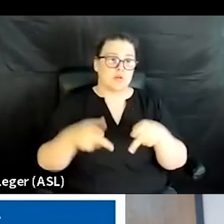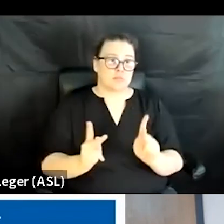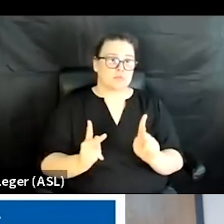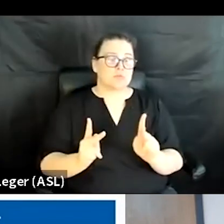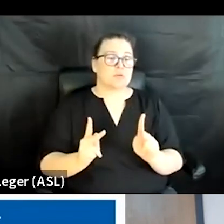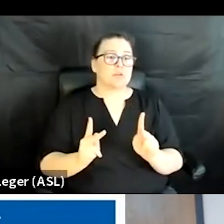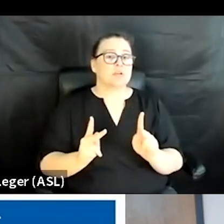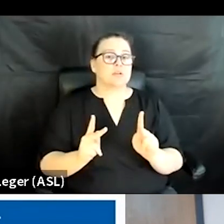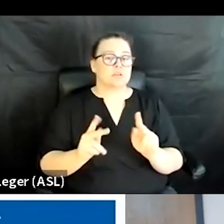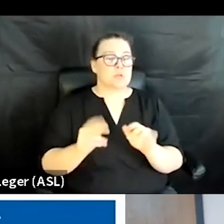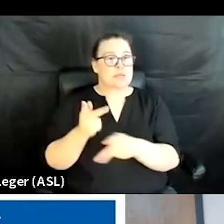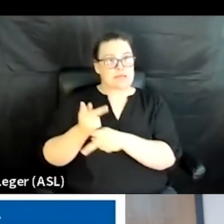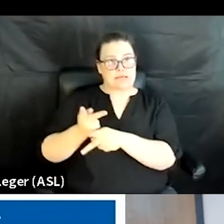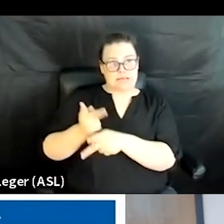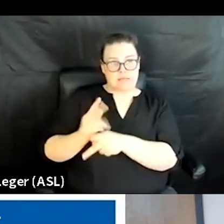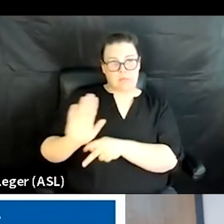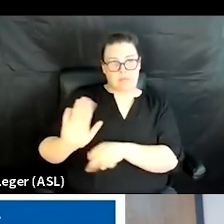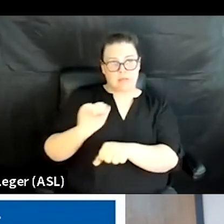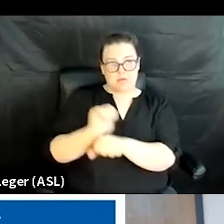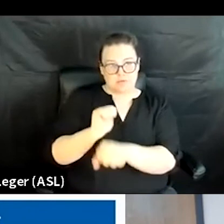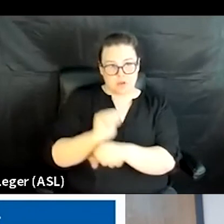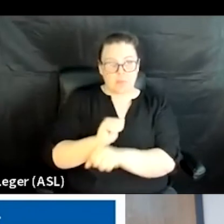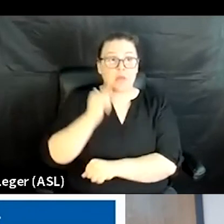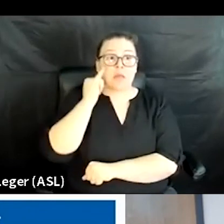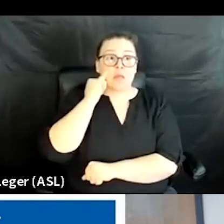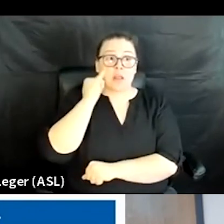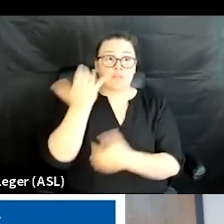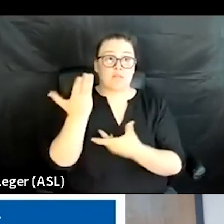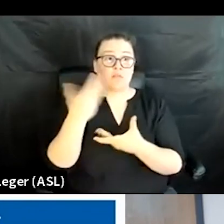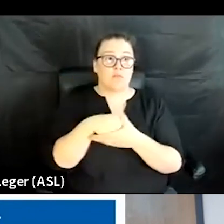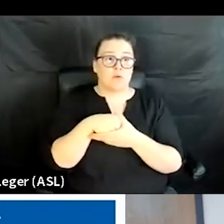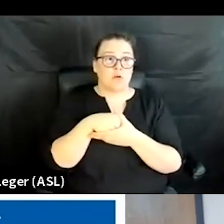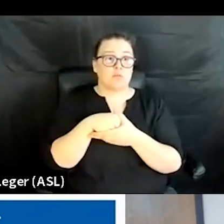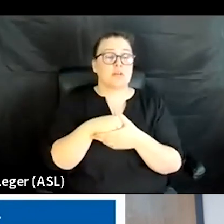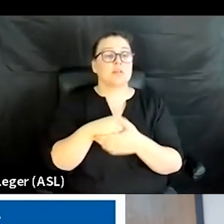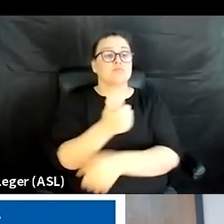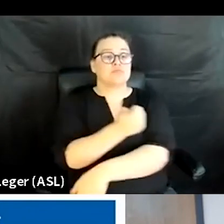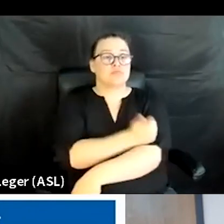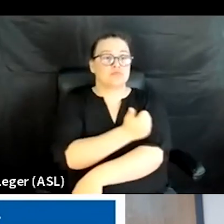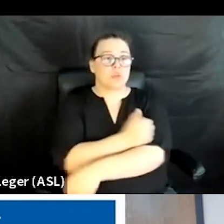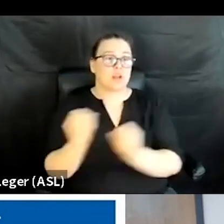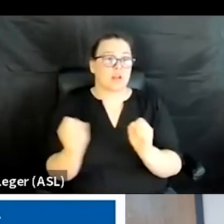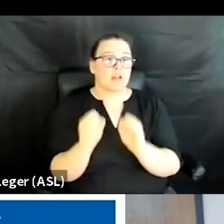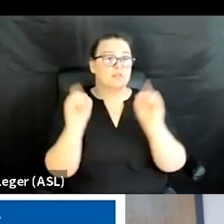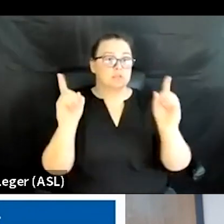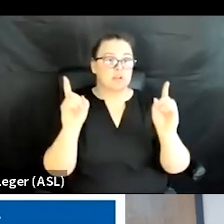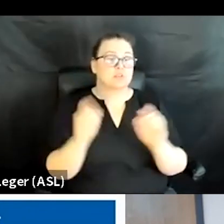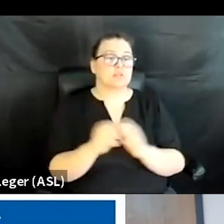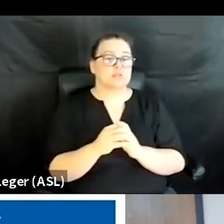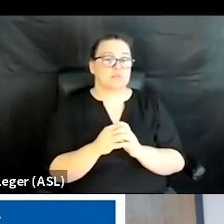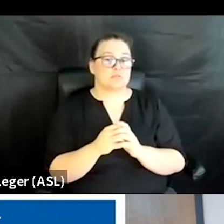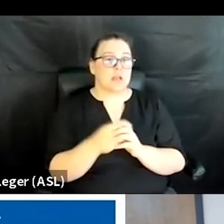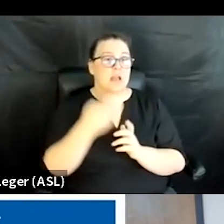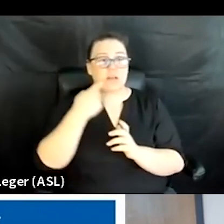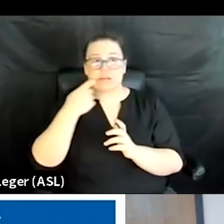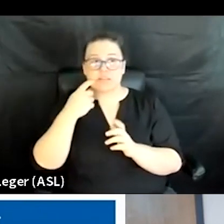to retain their employment if they participate in drug education and